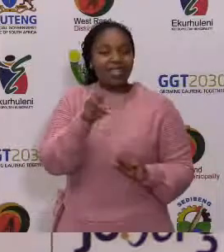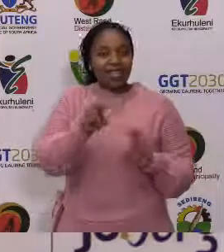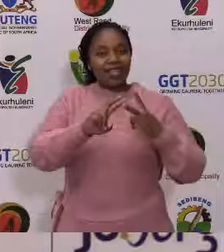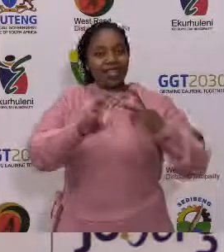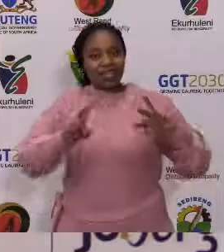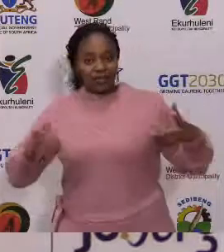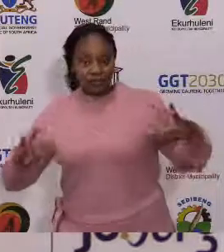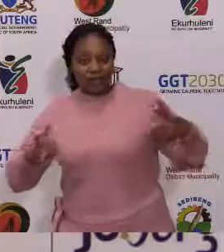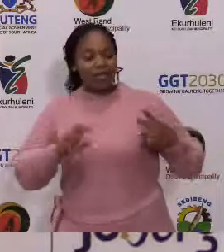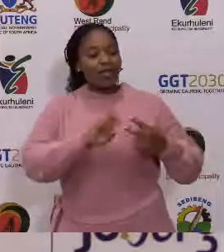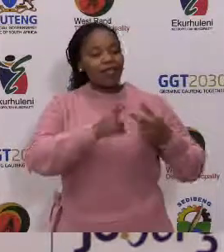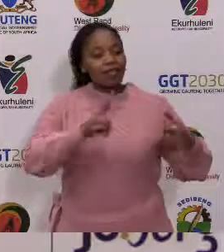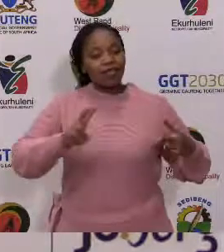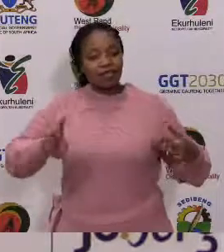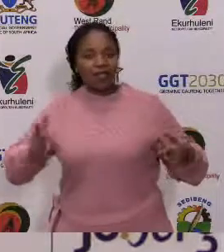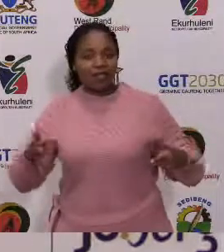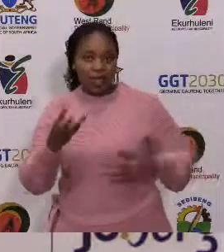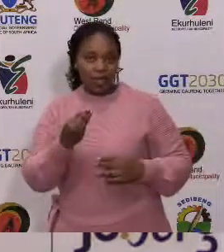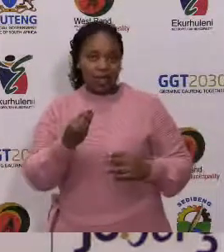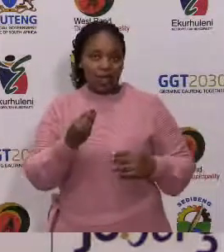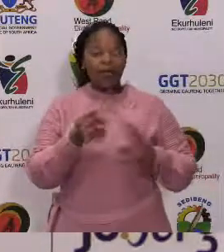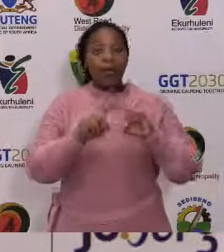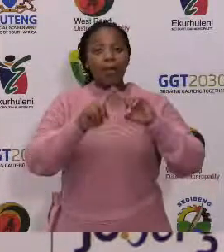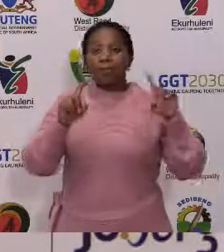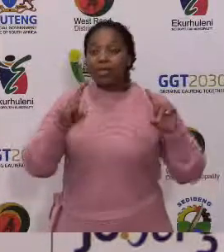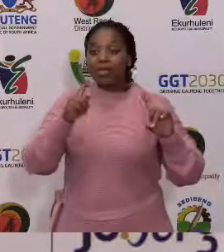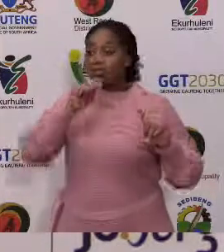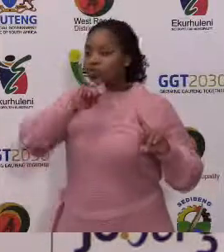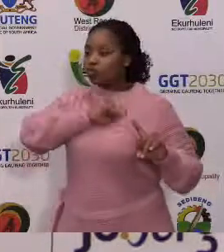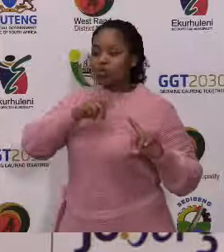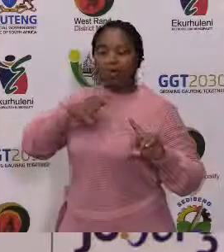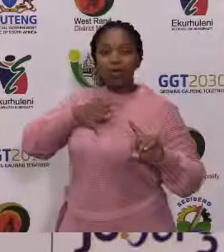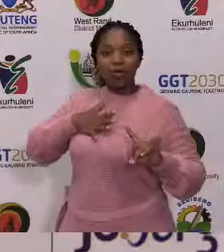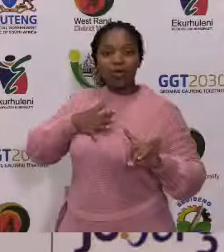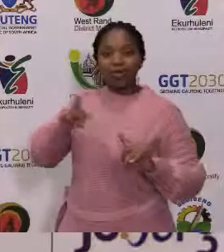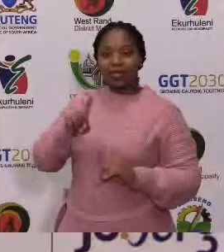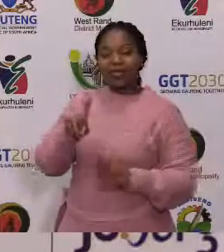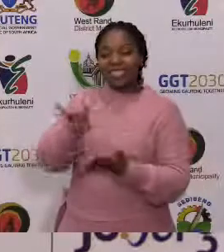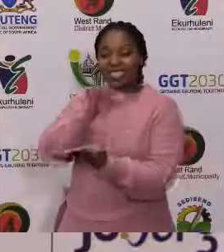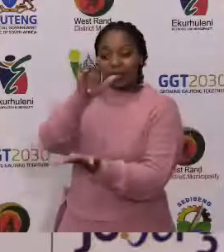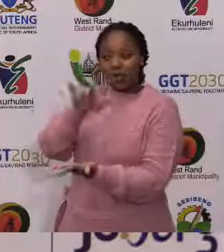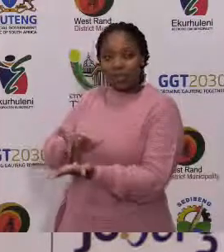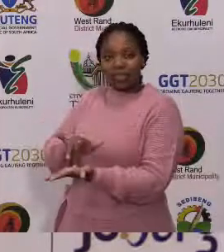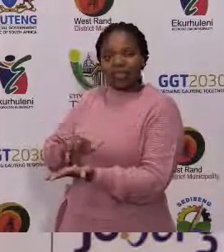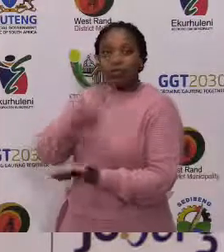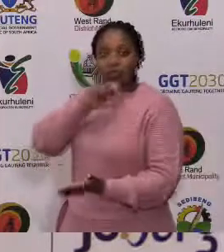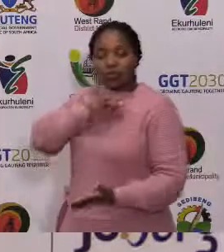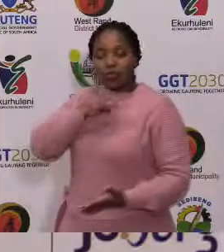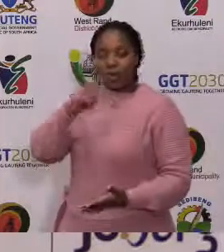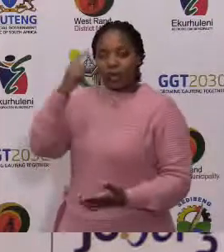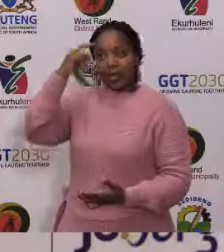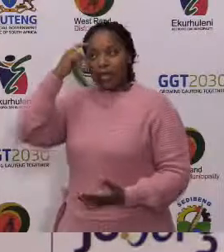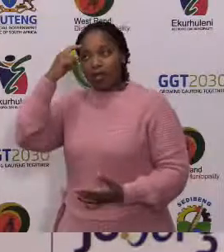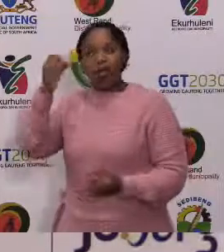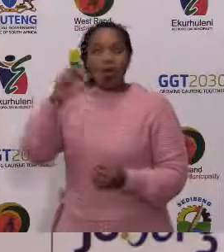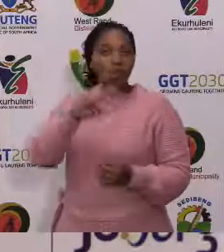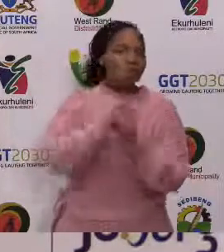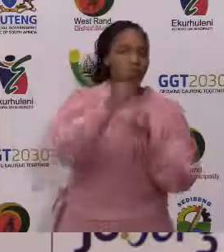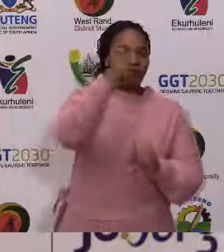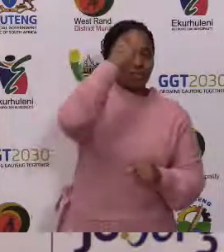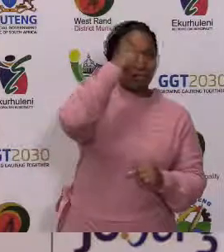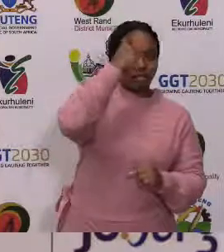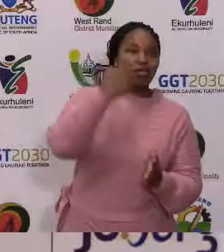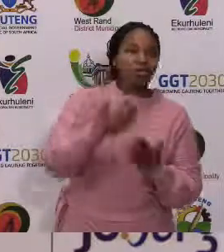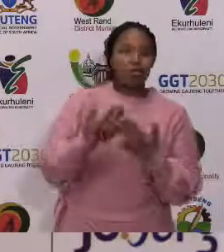different, but we don't want a situation consciously or unconsciously to